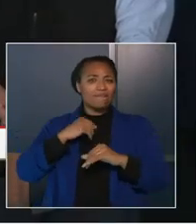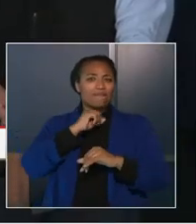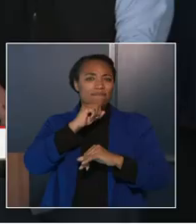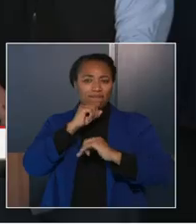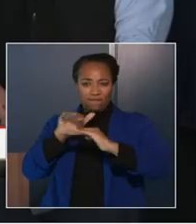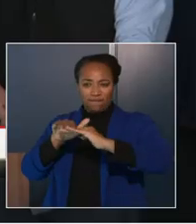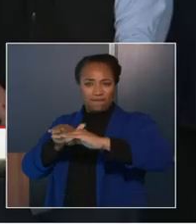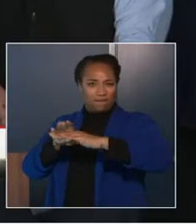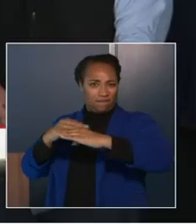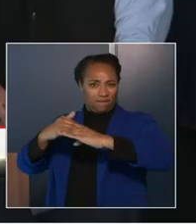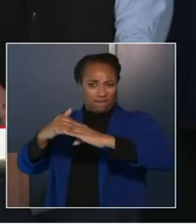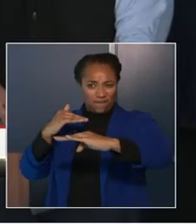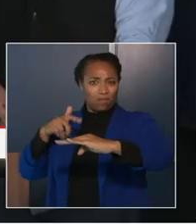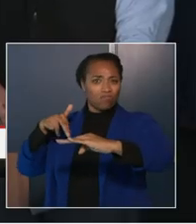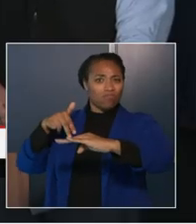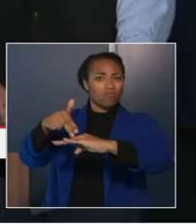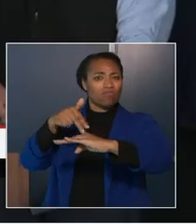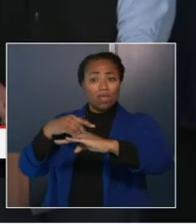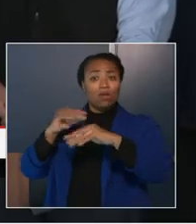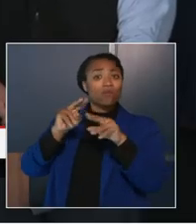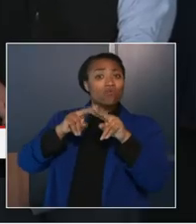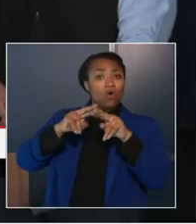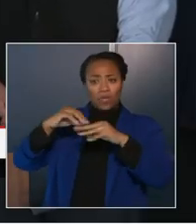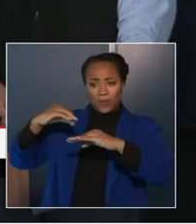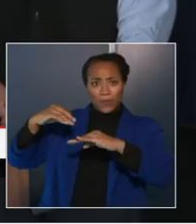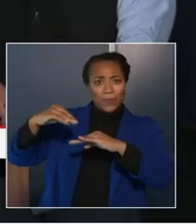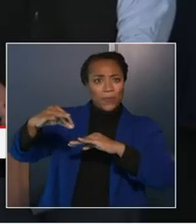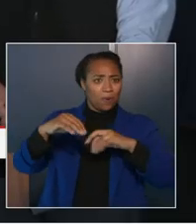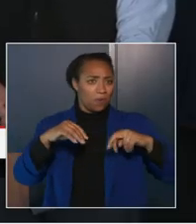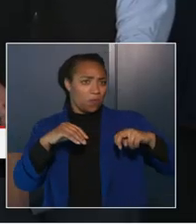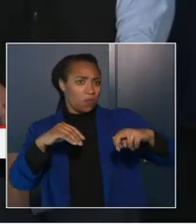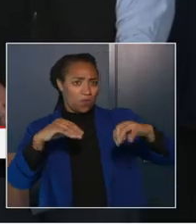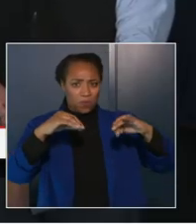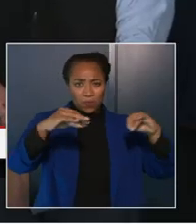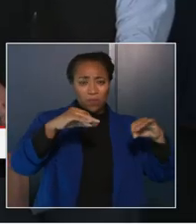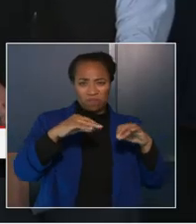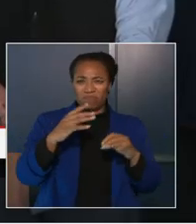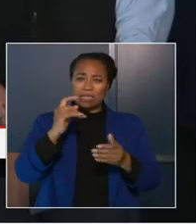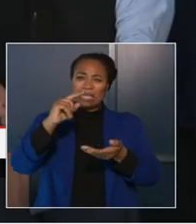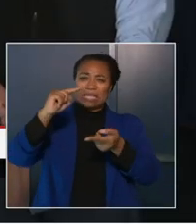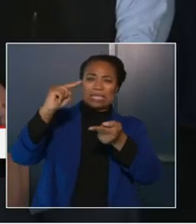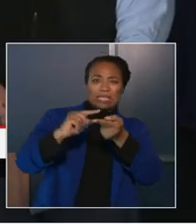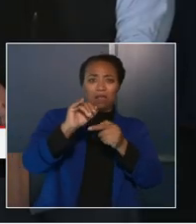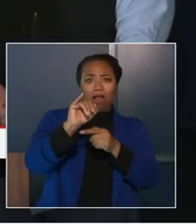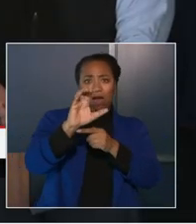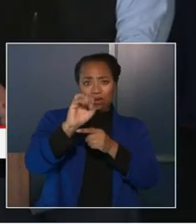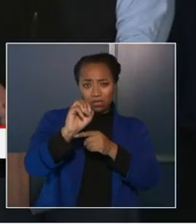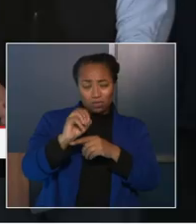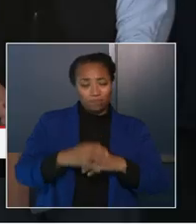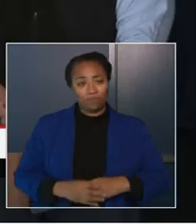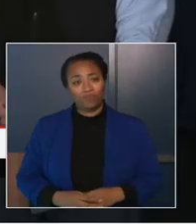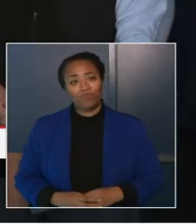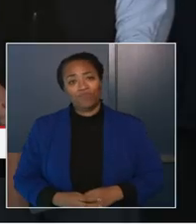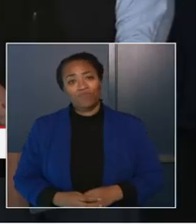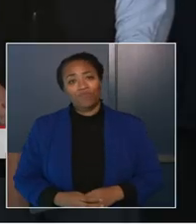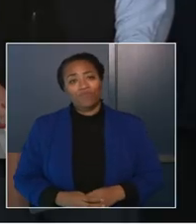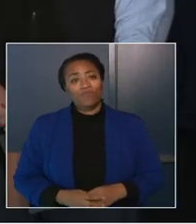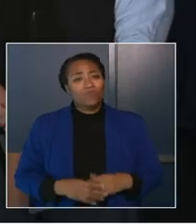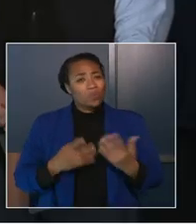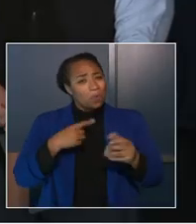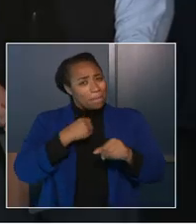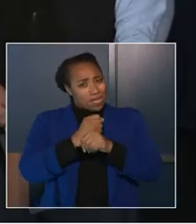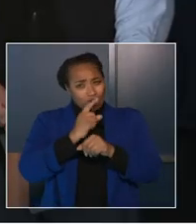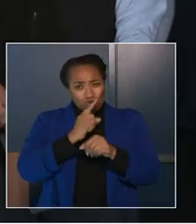that are specialized train equipment to get out and prevent icing on our third rails so we can run good service on there.